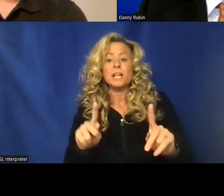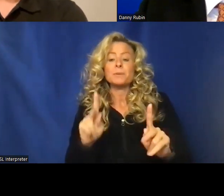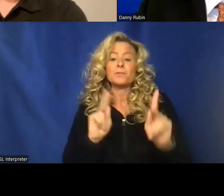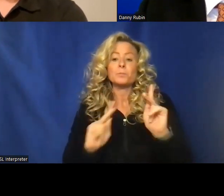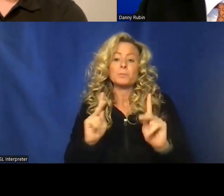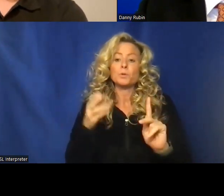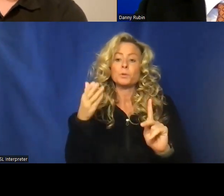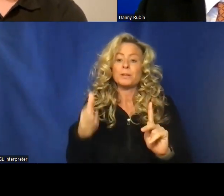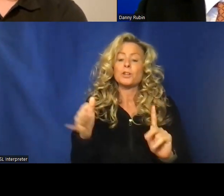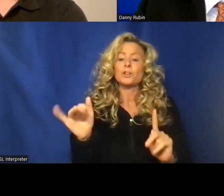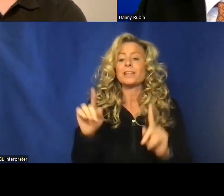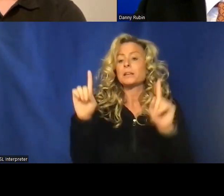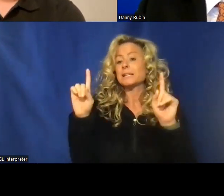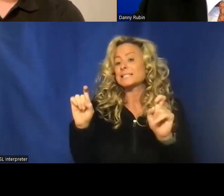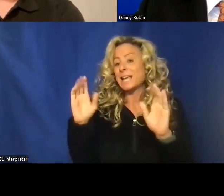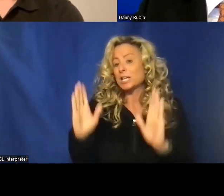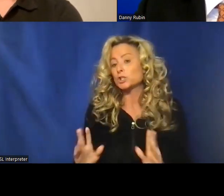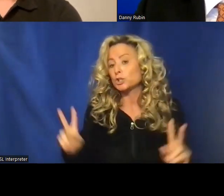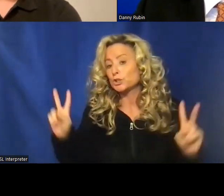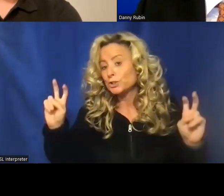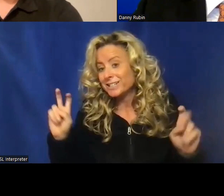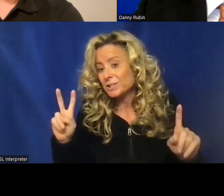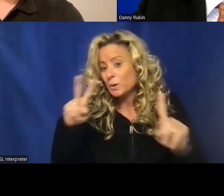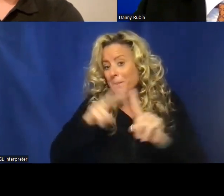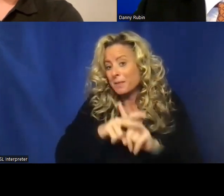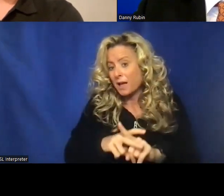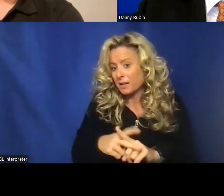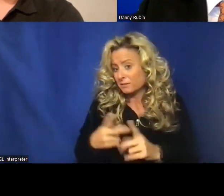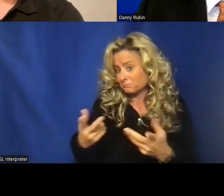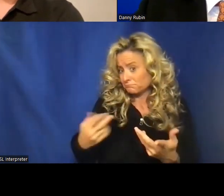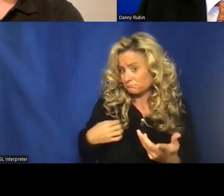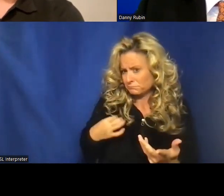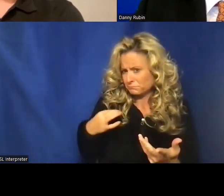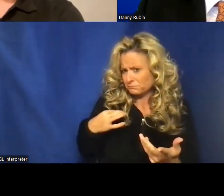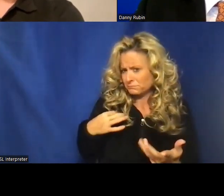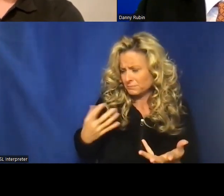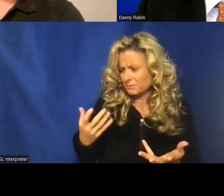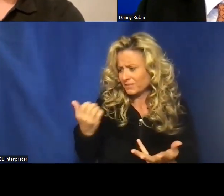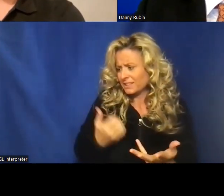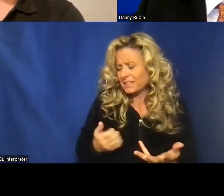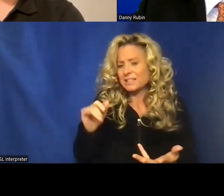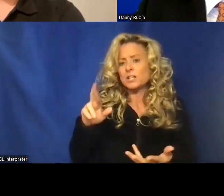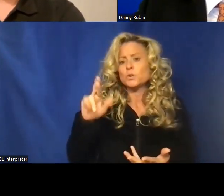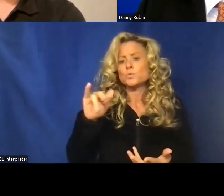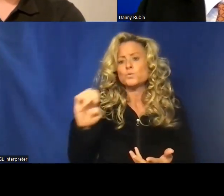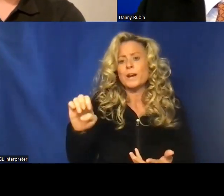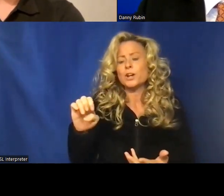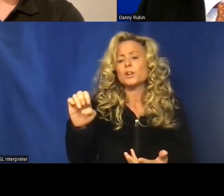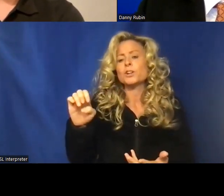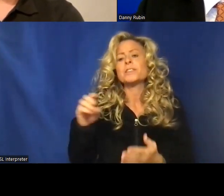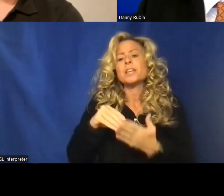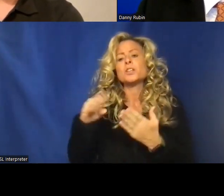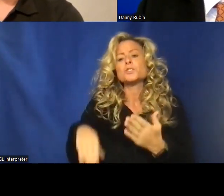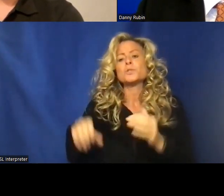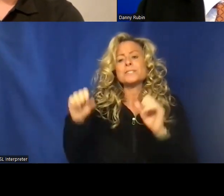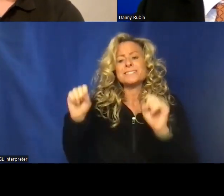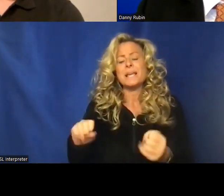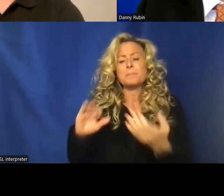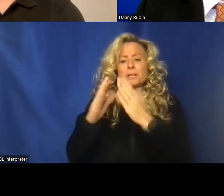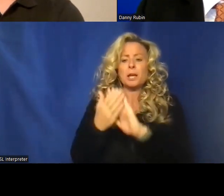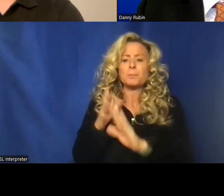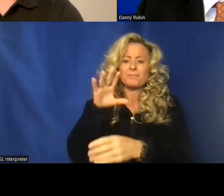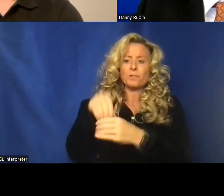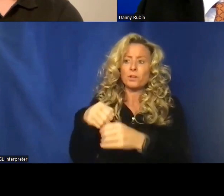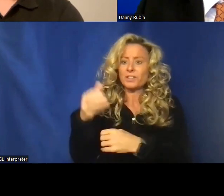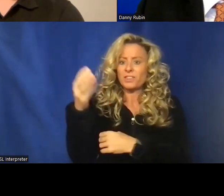be like testers and to apply. Is there anything like that at Sorare where students can be involved on some level while they're in